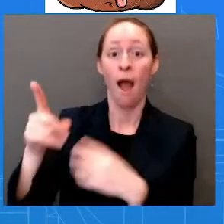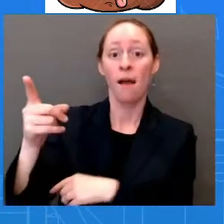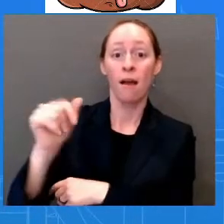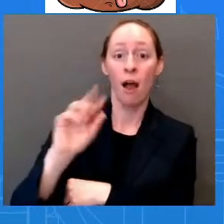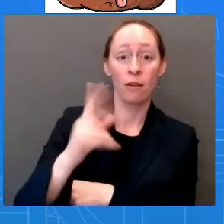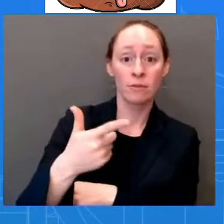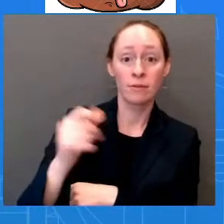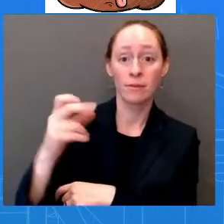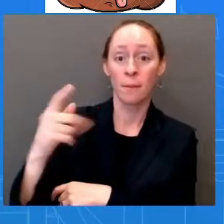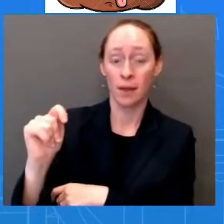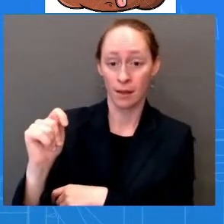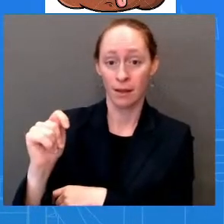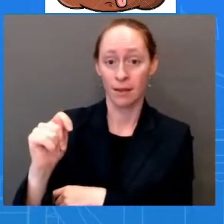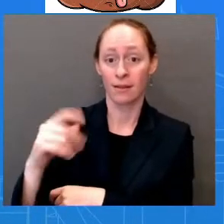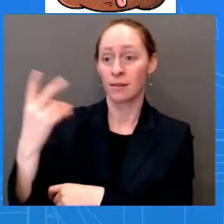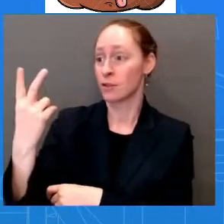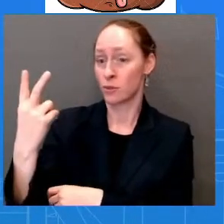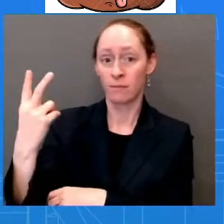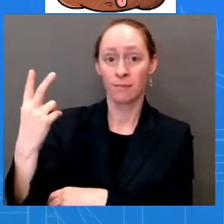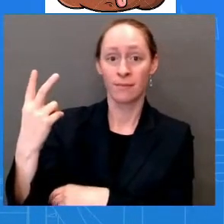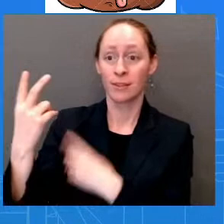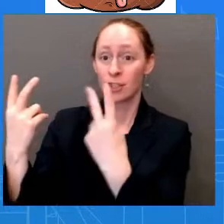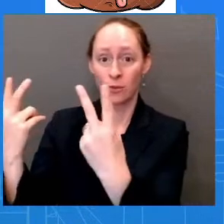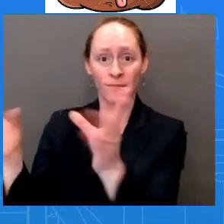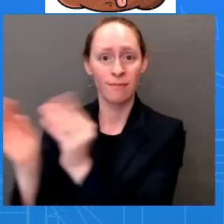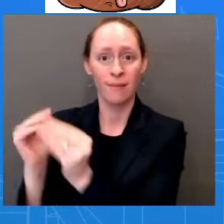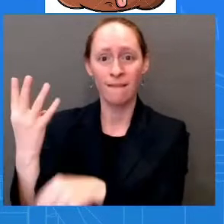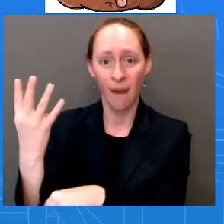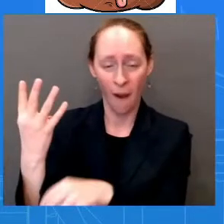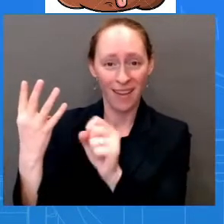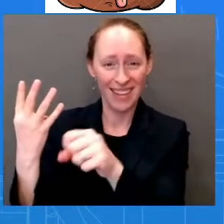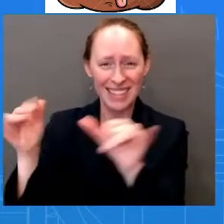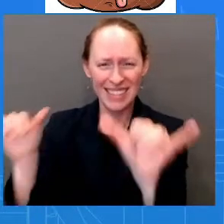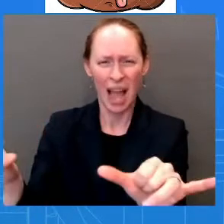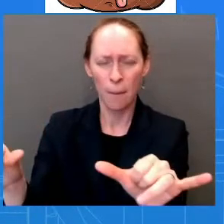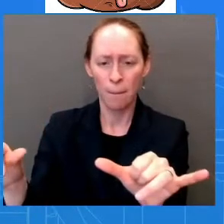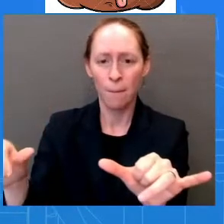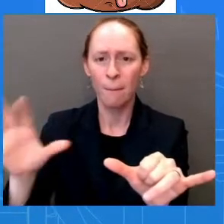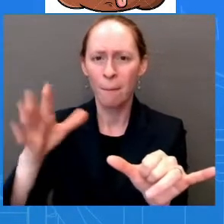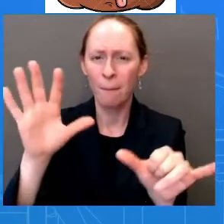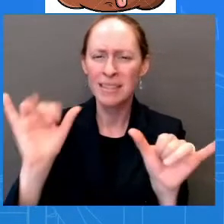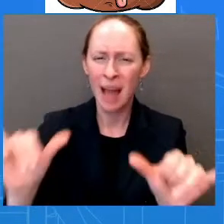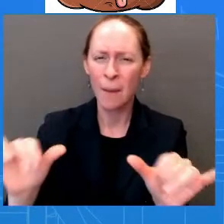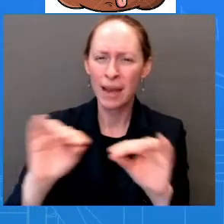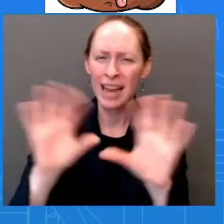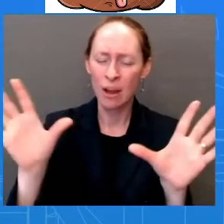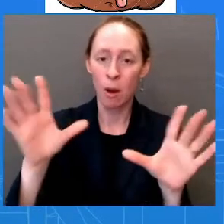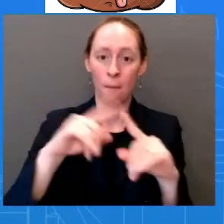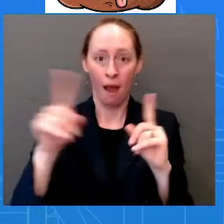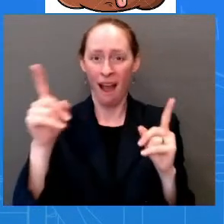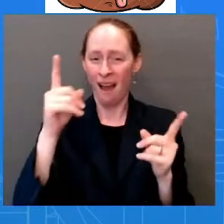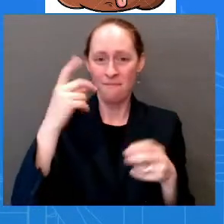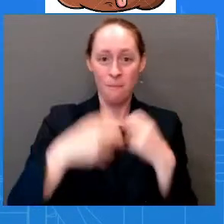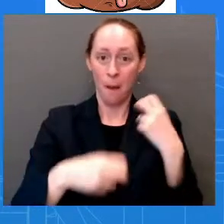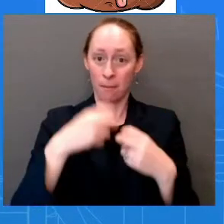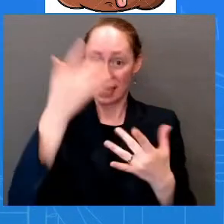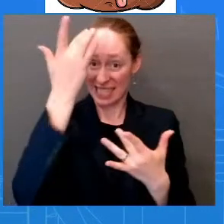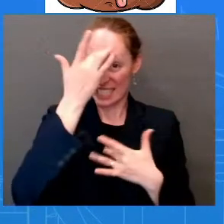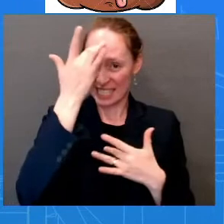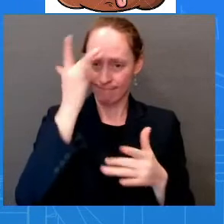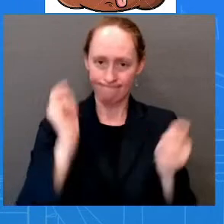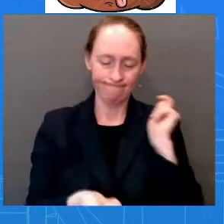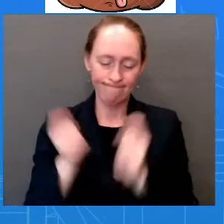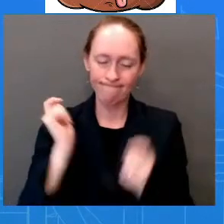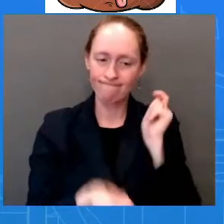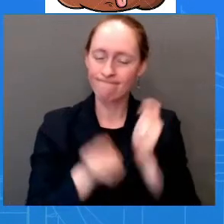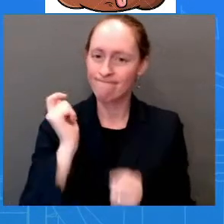an evolving outbreak where the information you get changes from week to week and month to month, we've got to probably do a better job